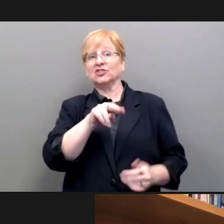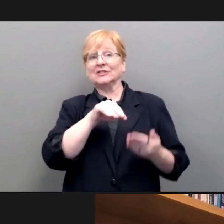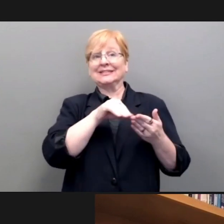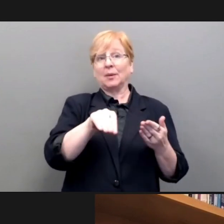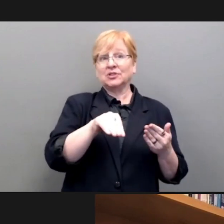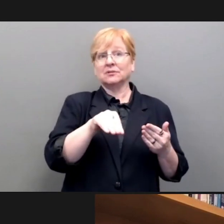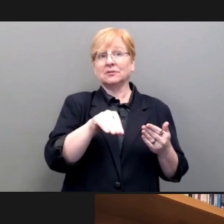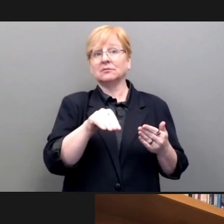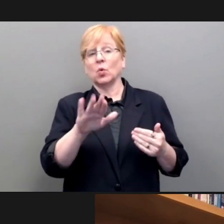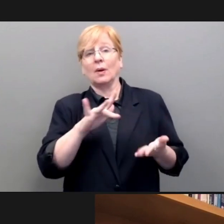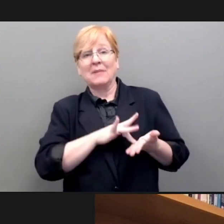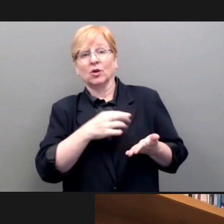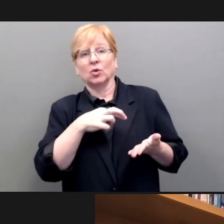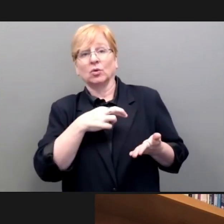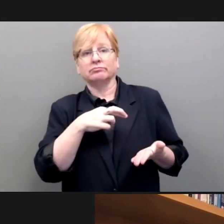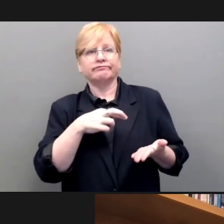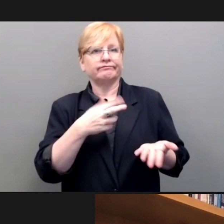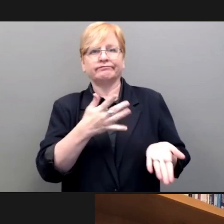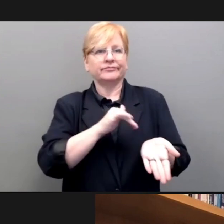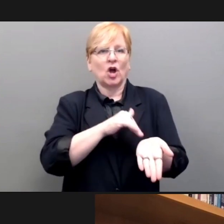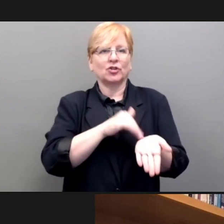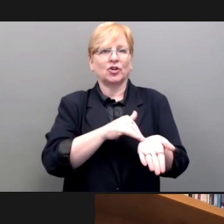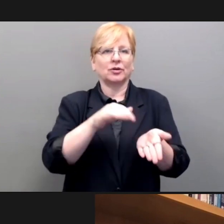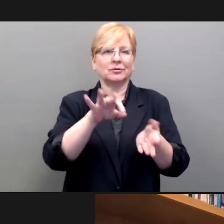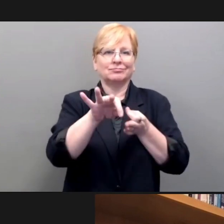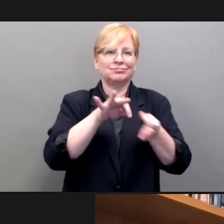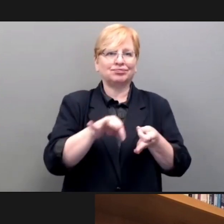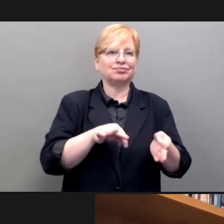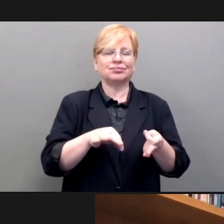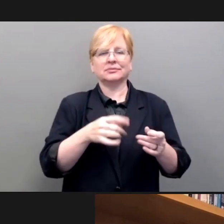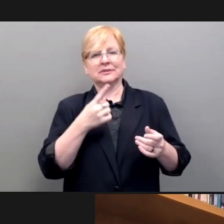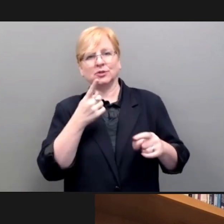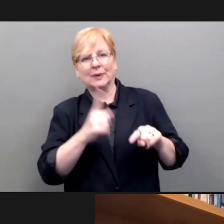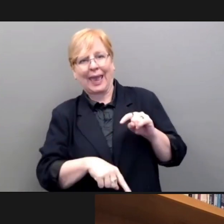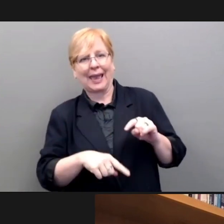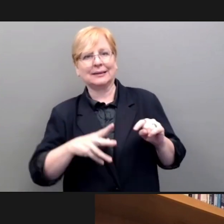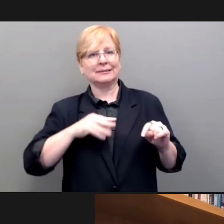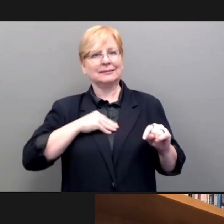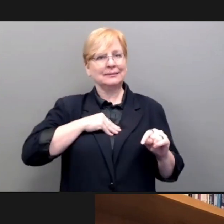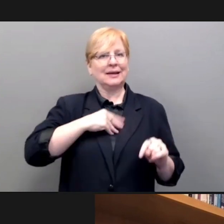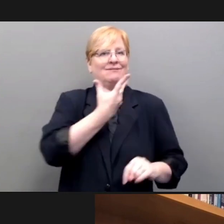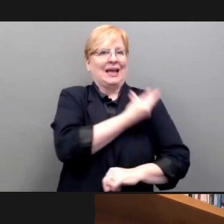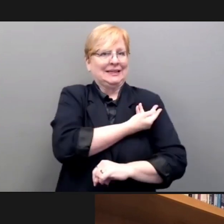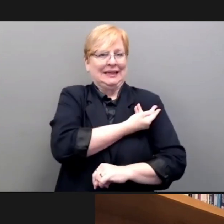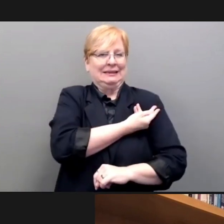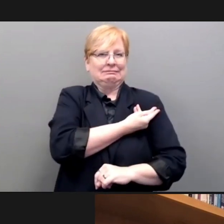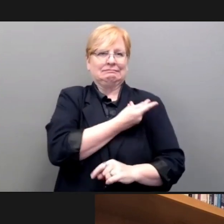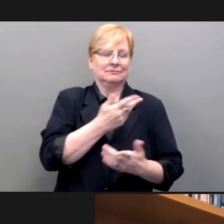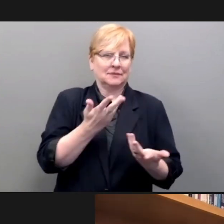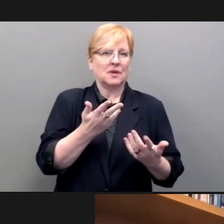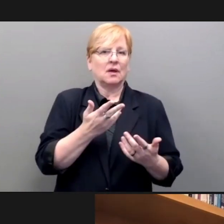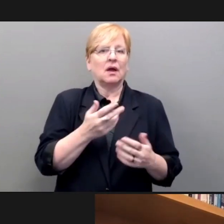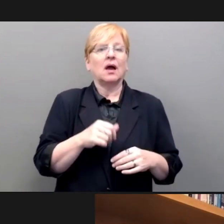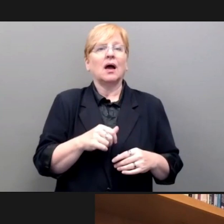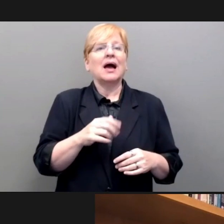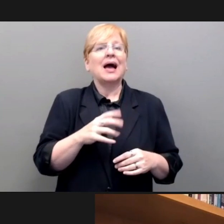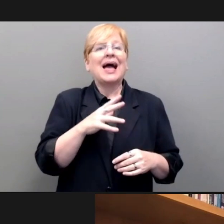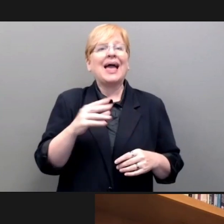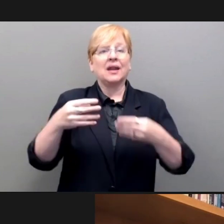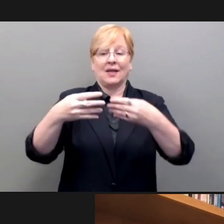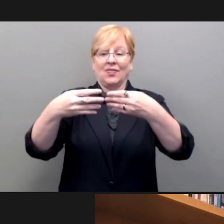religious exemption, or from your physician saying you can't receive a vaccine. You know, we're not going to stop you at the gate while we call